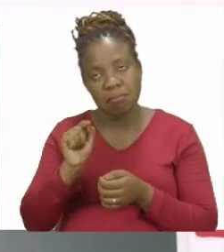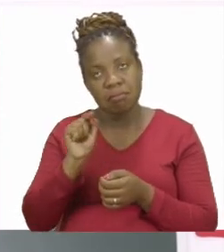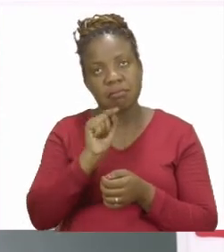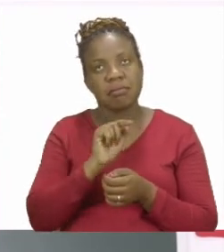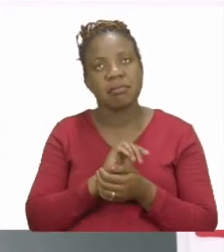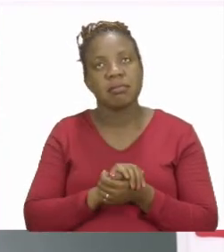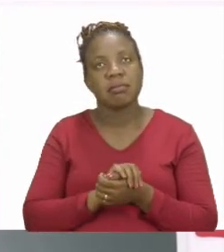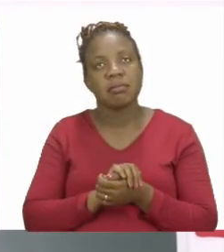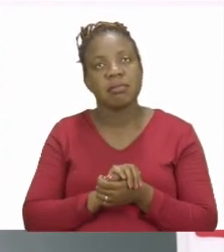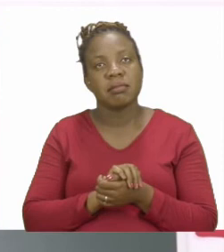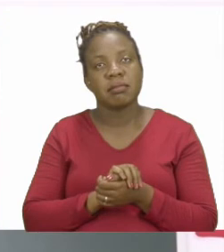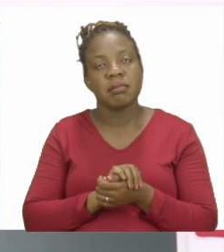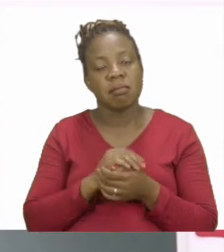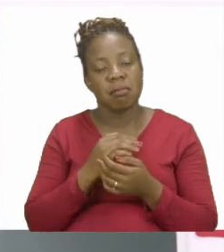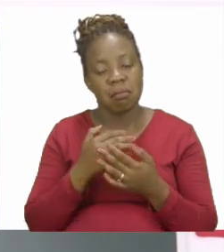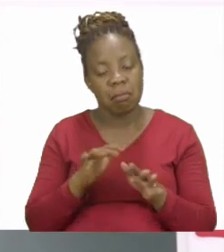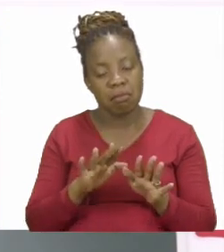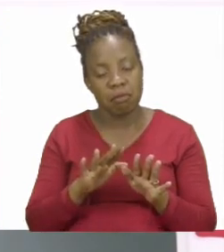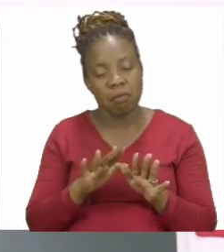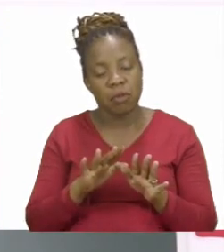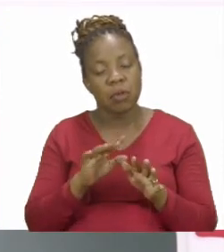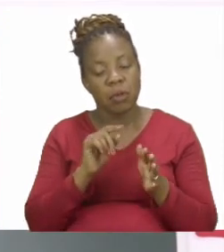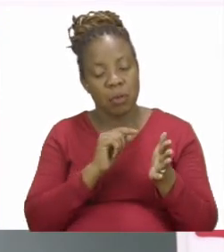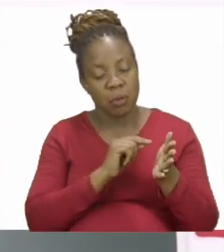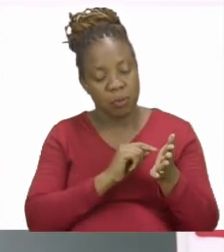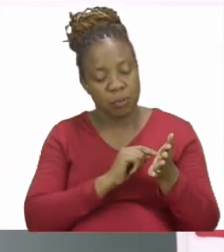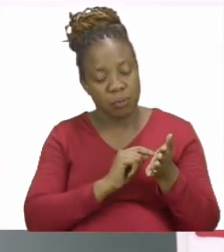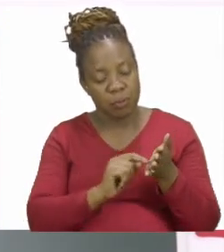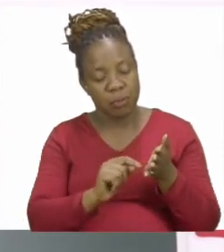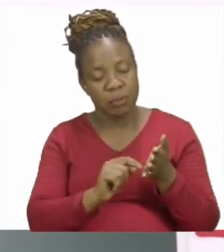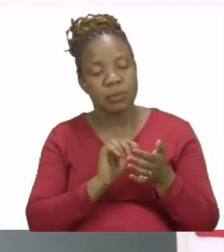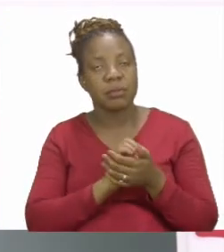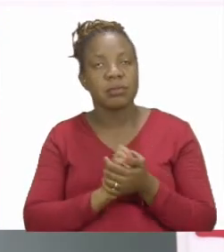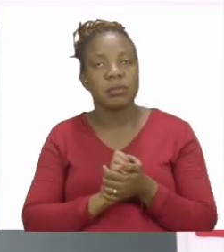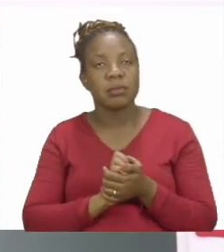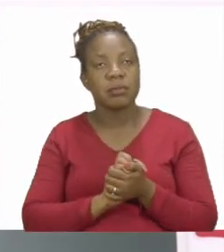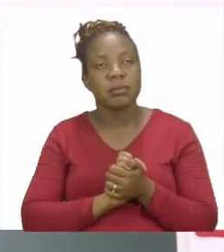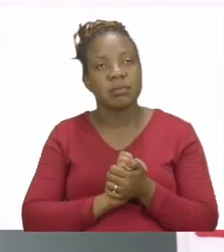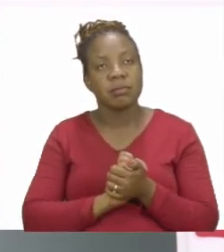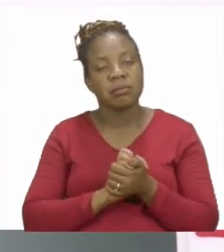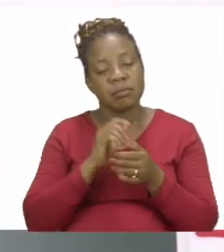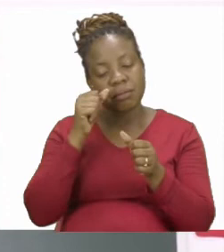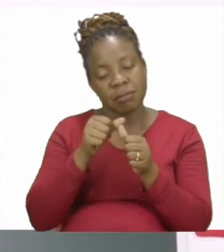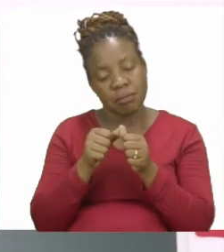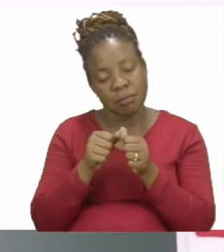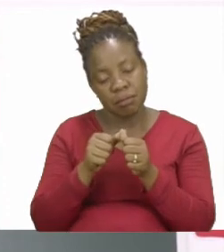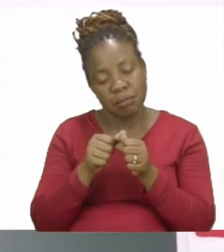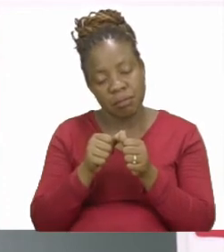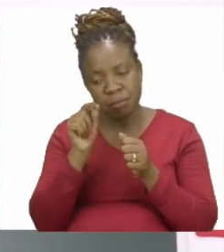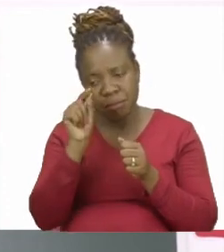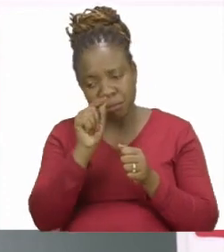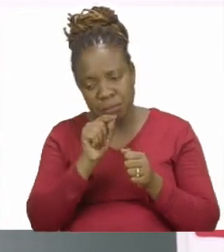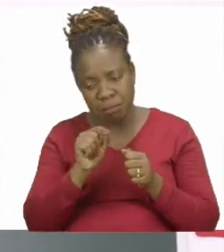we found the word, we go ahead and we circle it. Now remember, once you are done